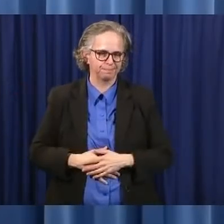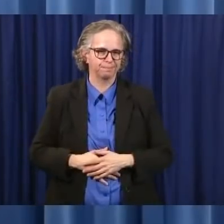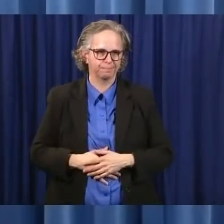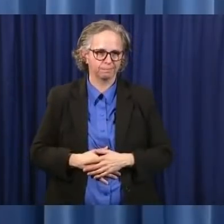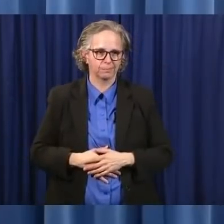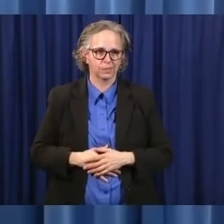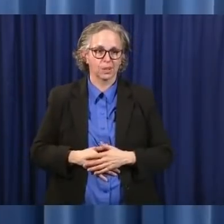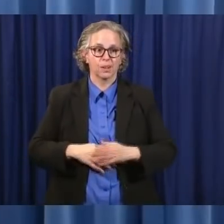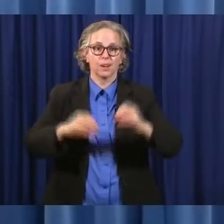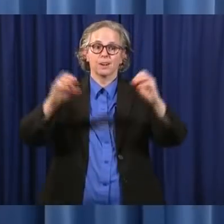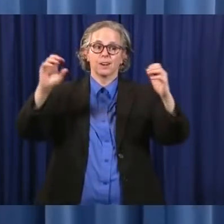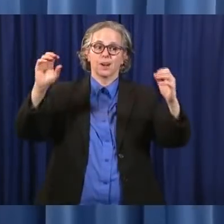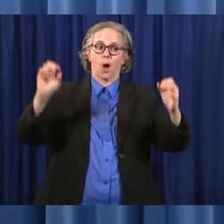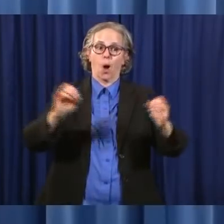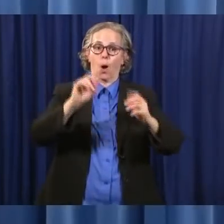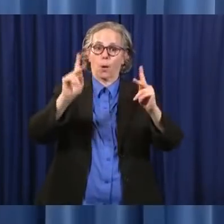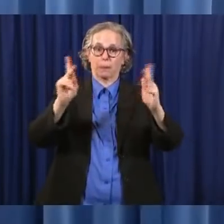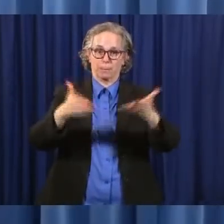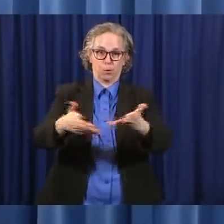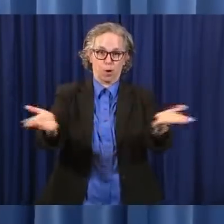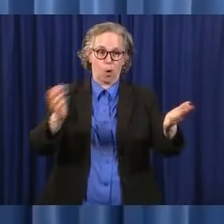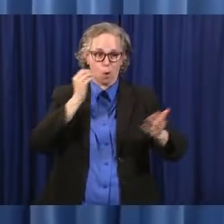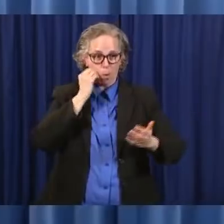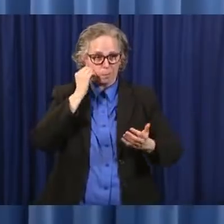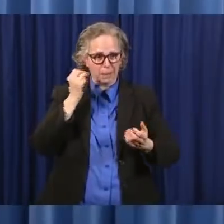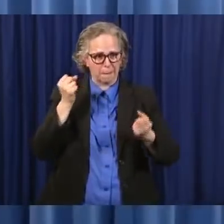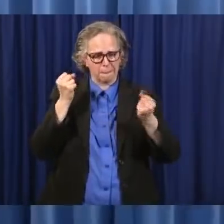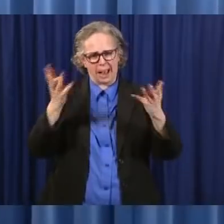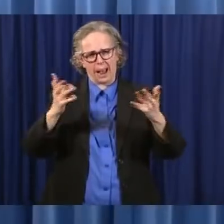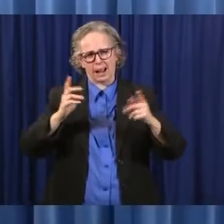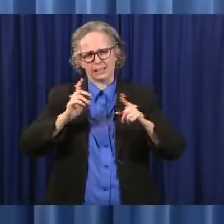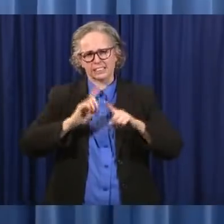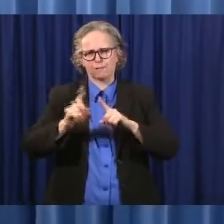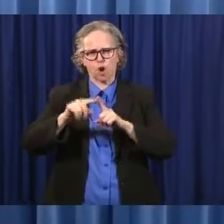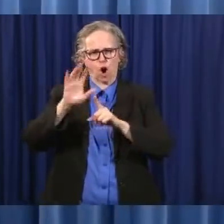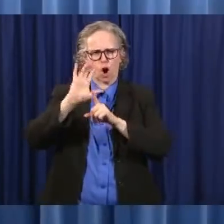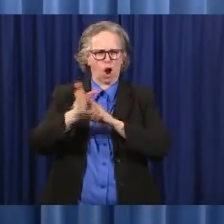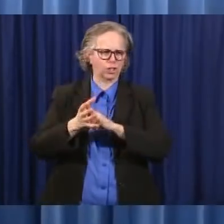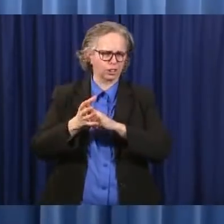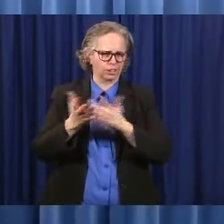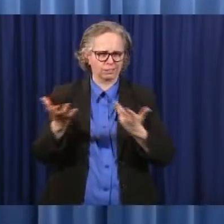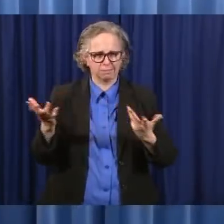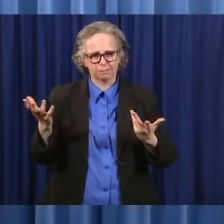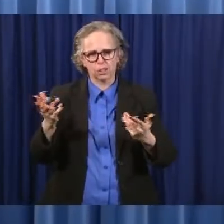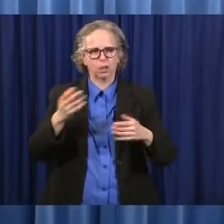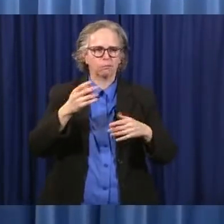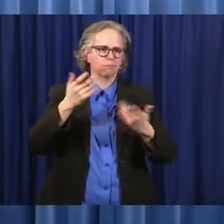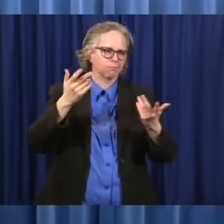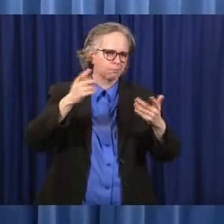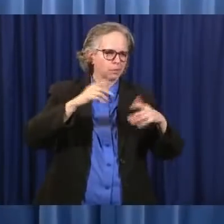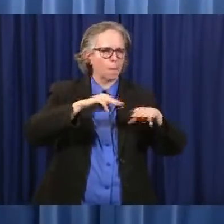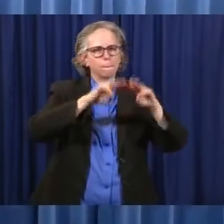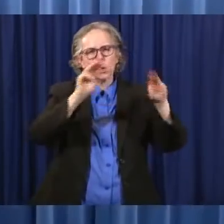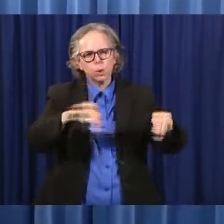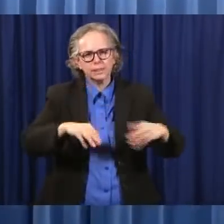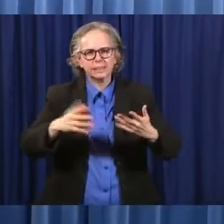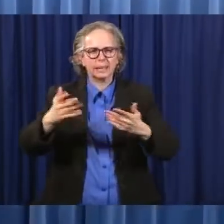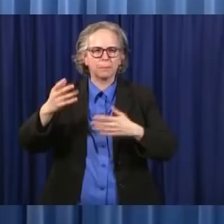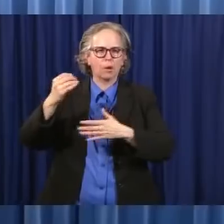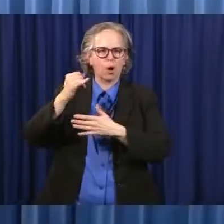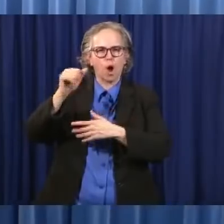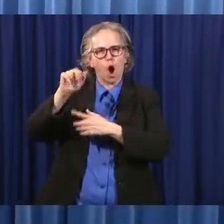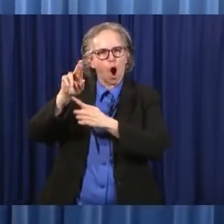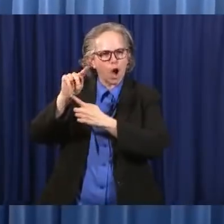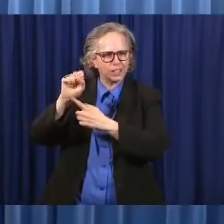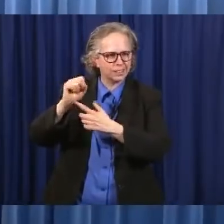Ohio is home to so many cultural institutions. The arts have always reflected the times in which we live. and